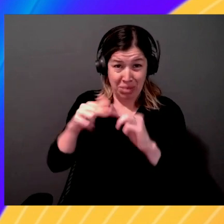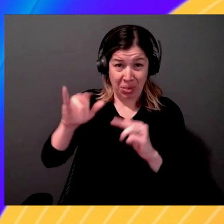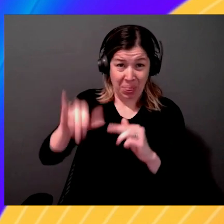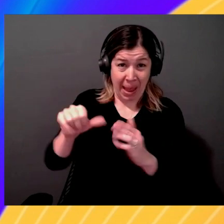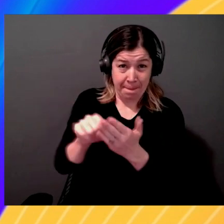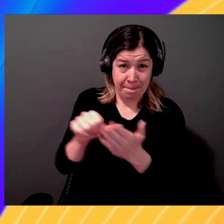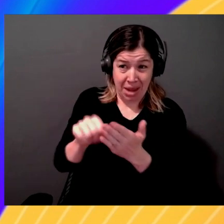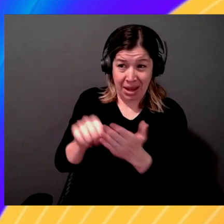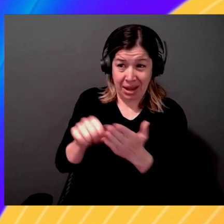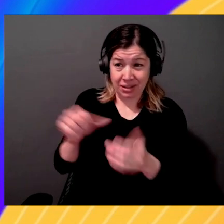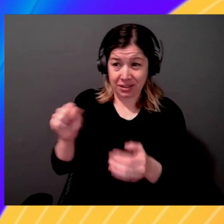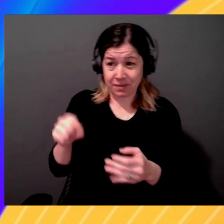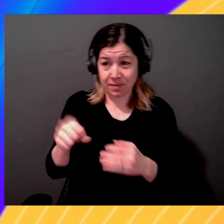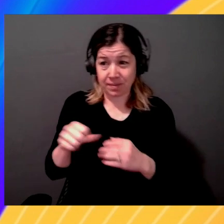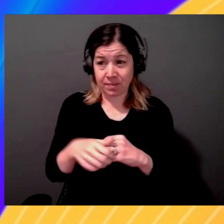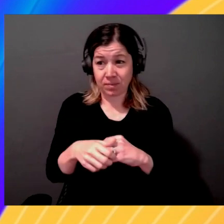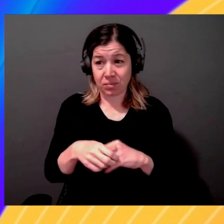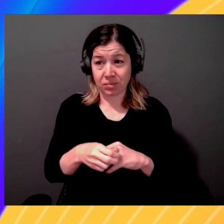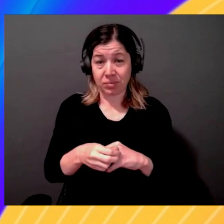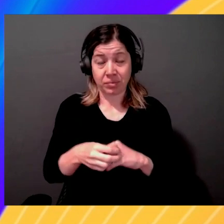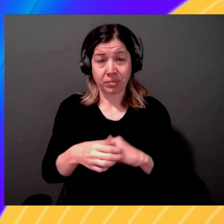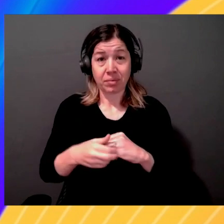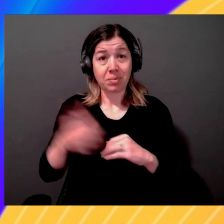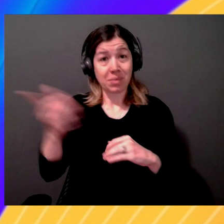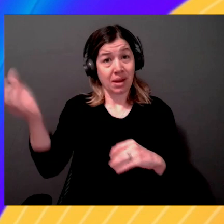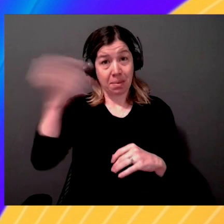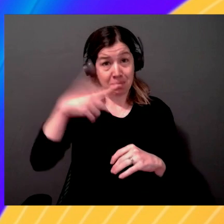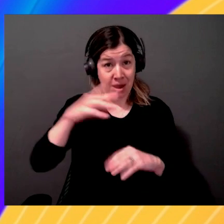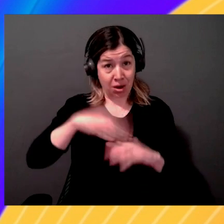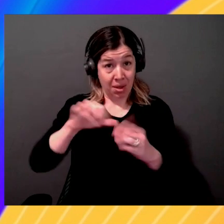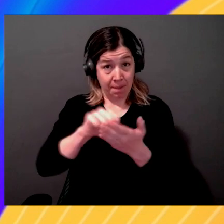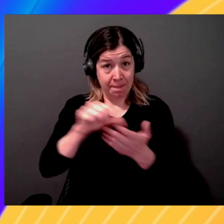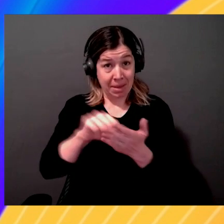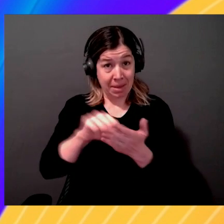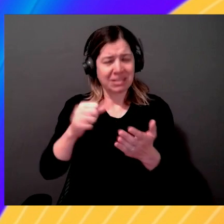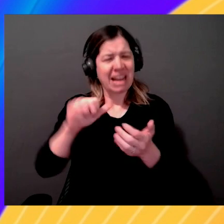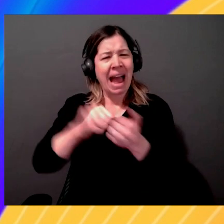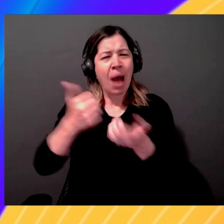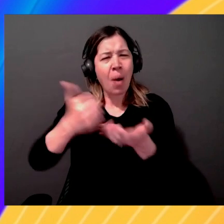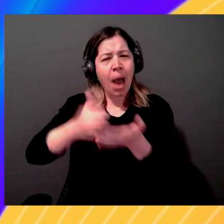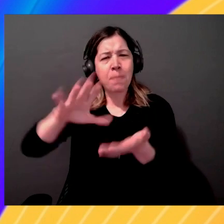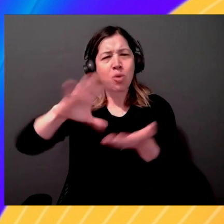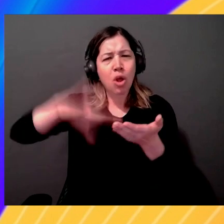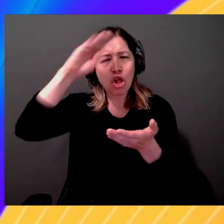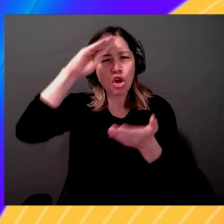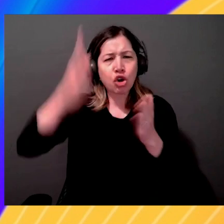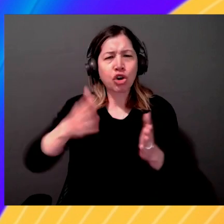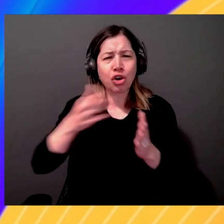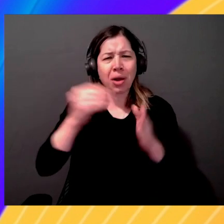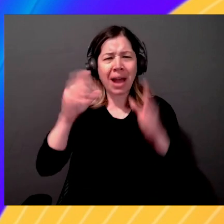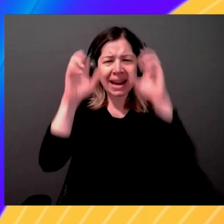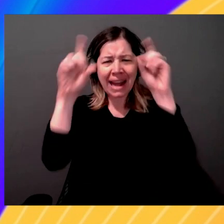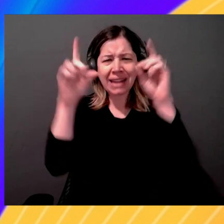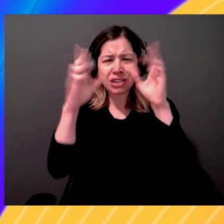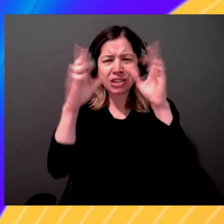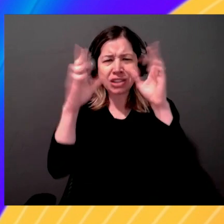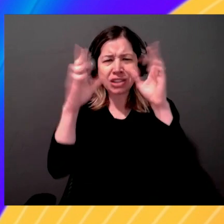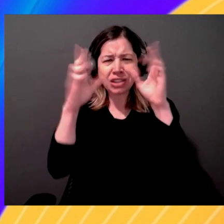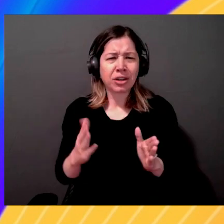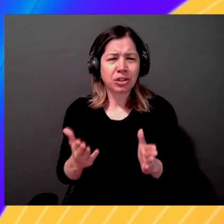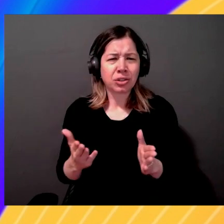about that just for you page and how it helps your learners and educators? Yeah, sure. So our Just For You